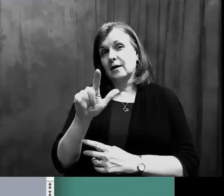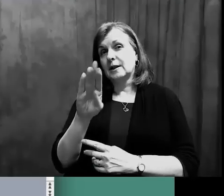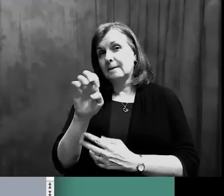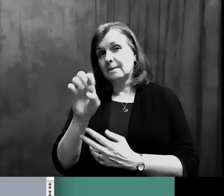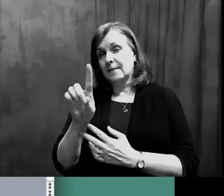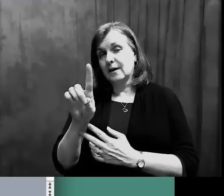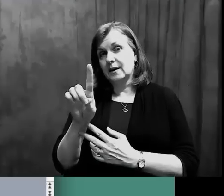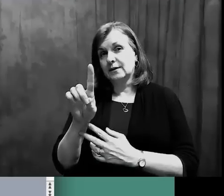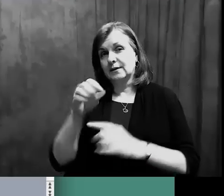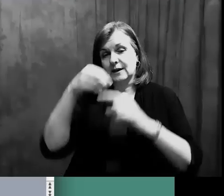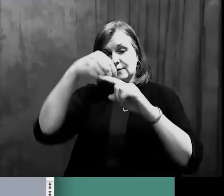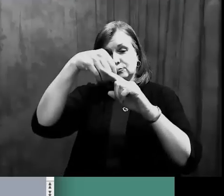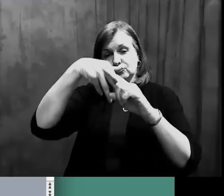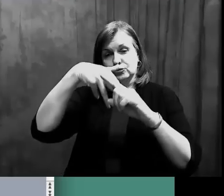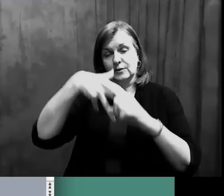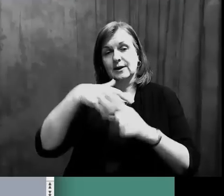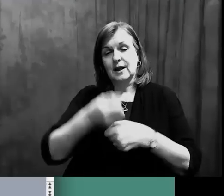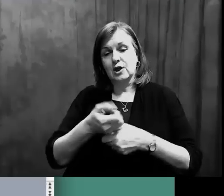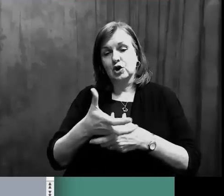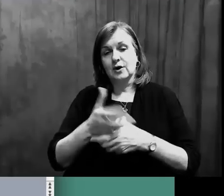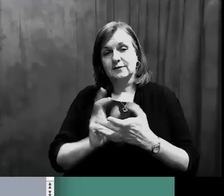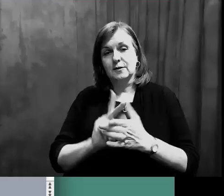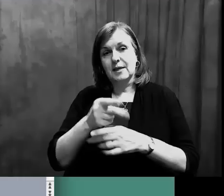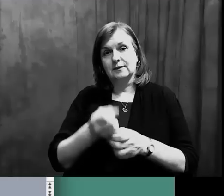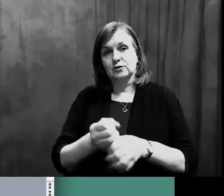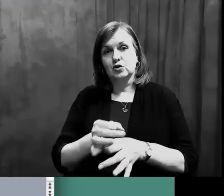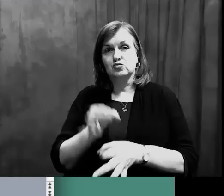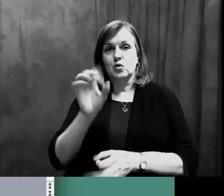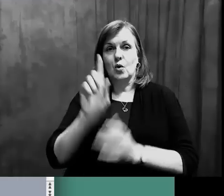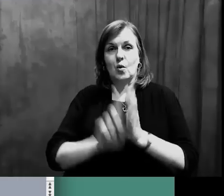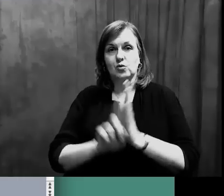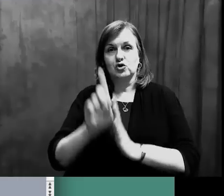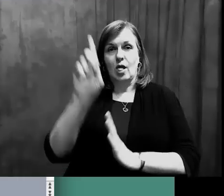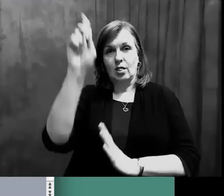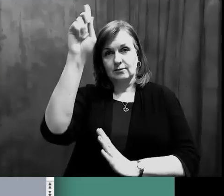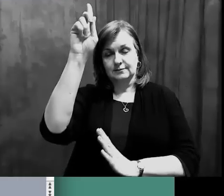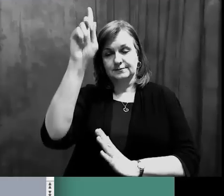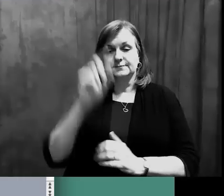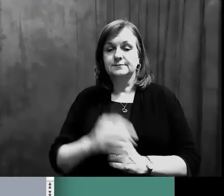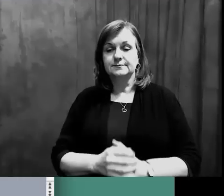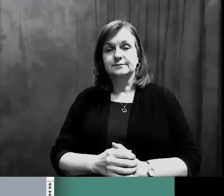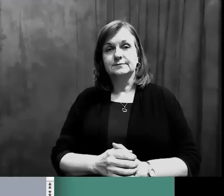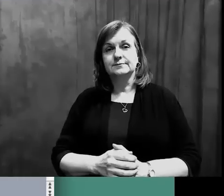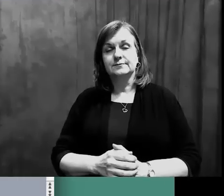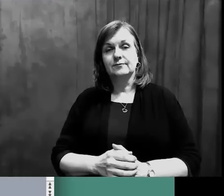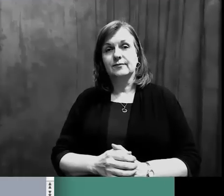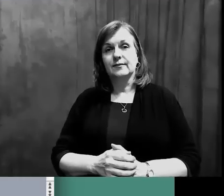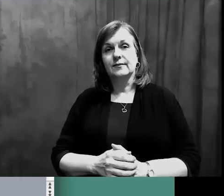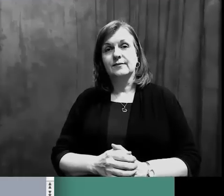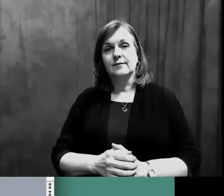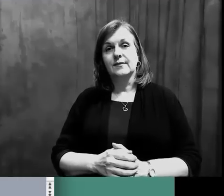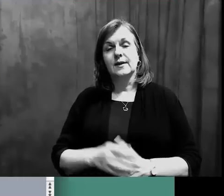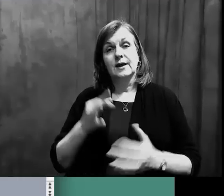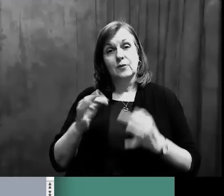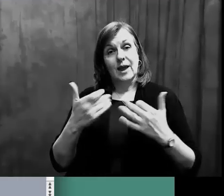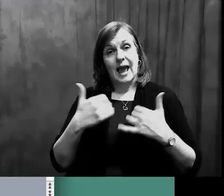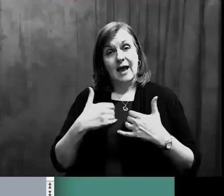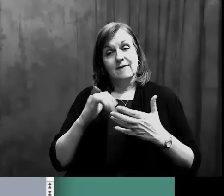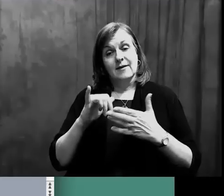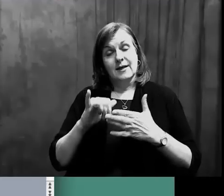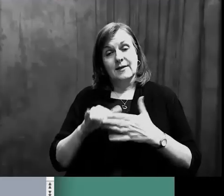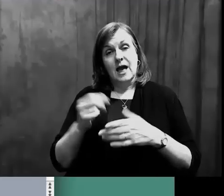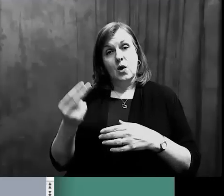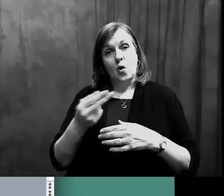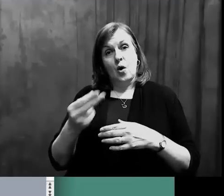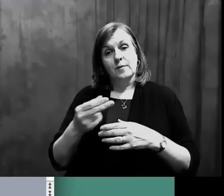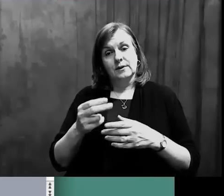bud and causes the plant to get taller. Now, if we're going to deal with this sort of hormone